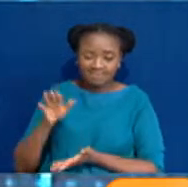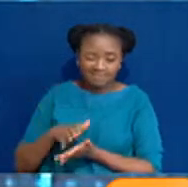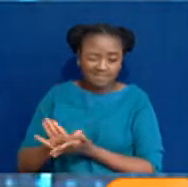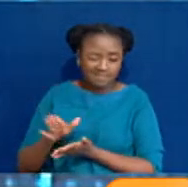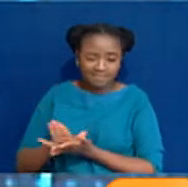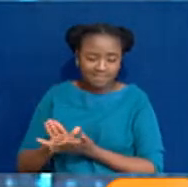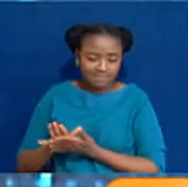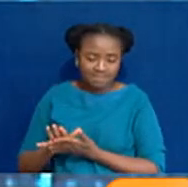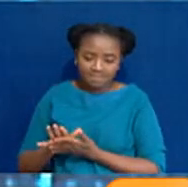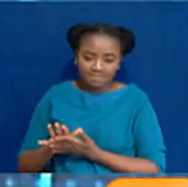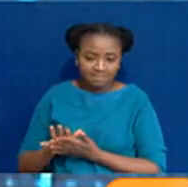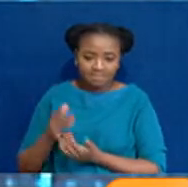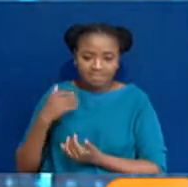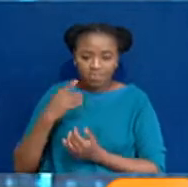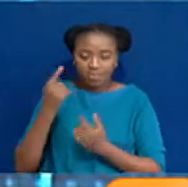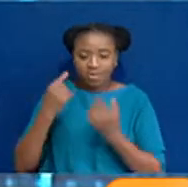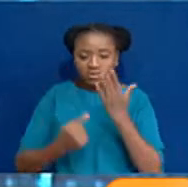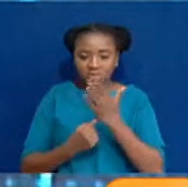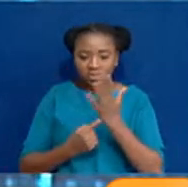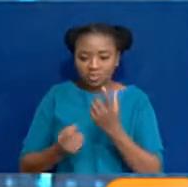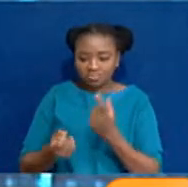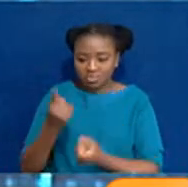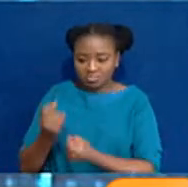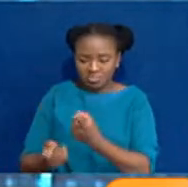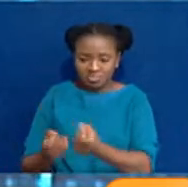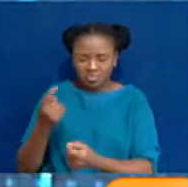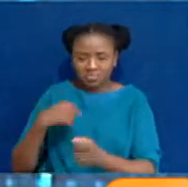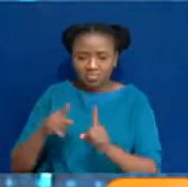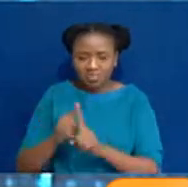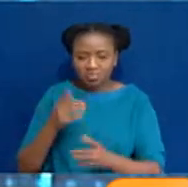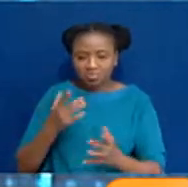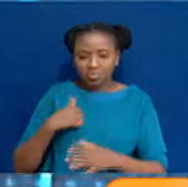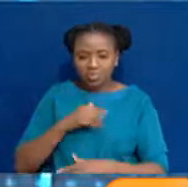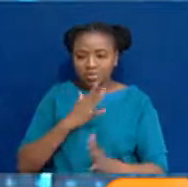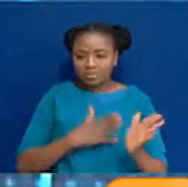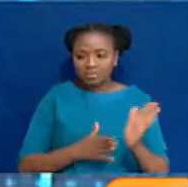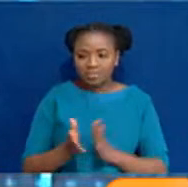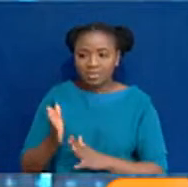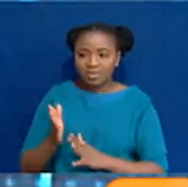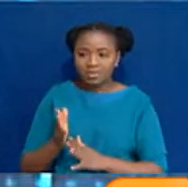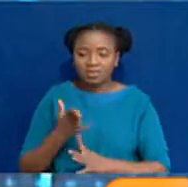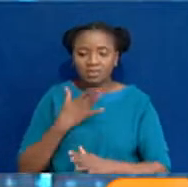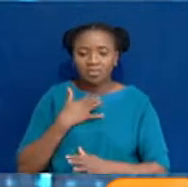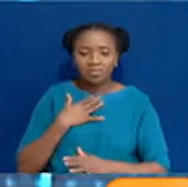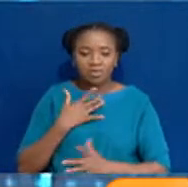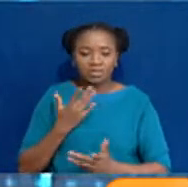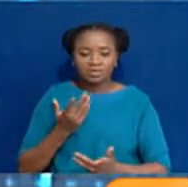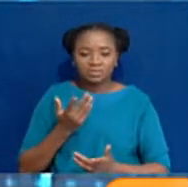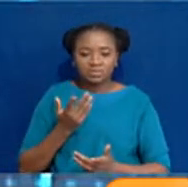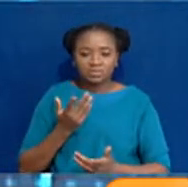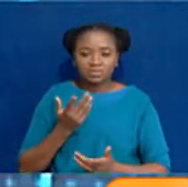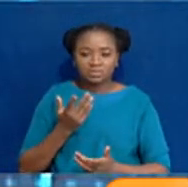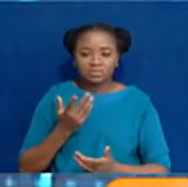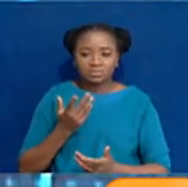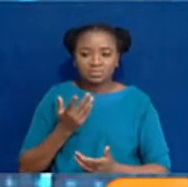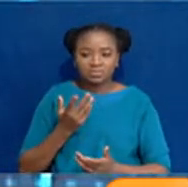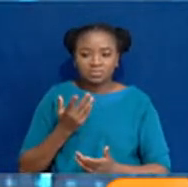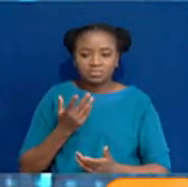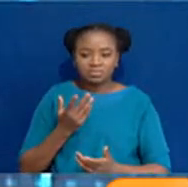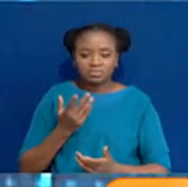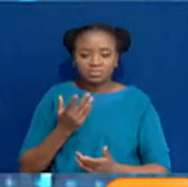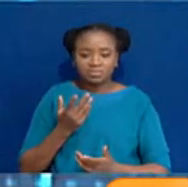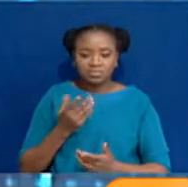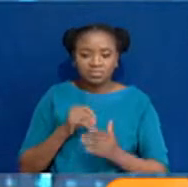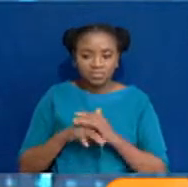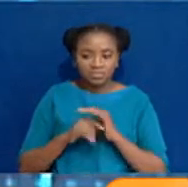with the emergence of technology. Perhaps we may think of having MyGov on digital platform. That is one option.